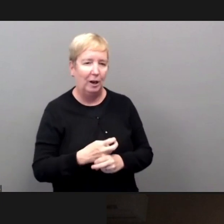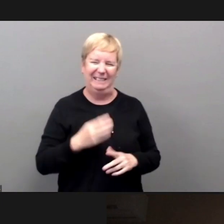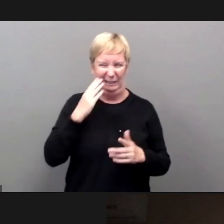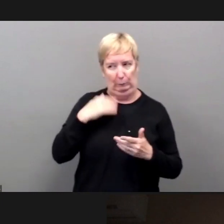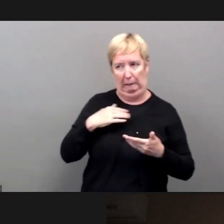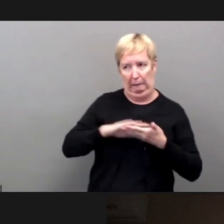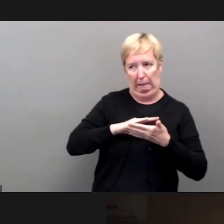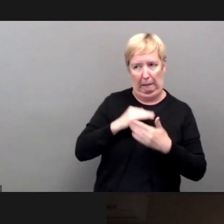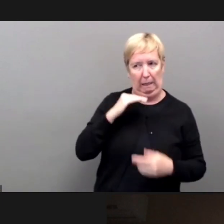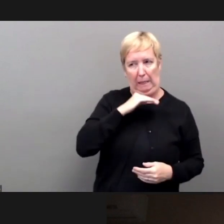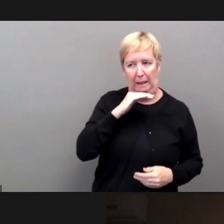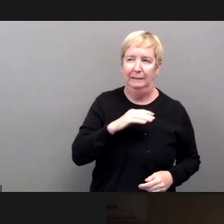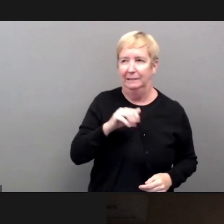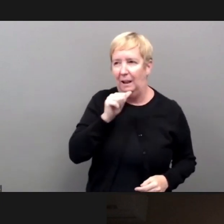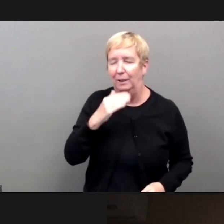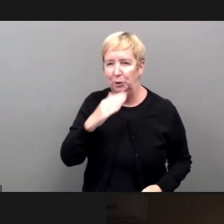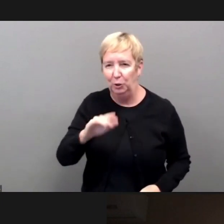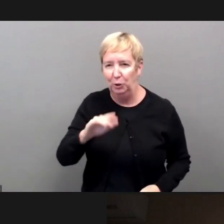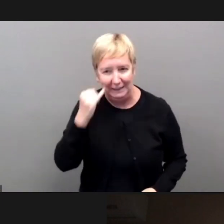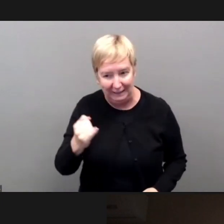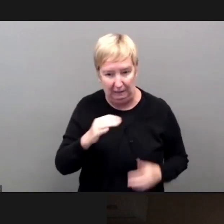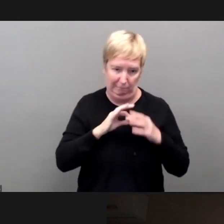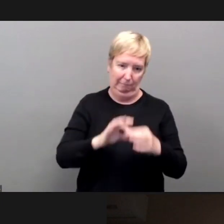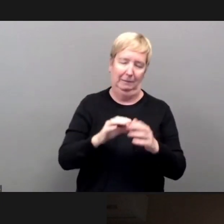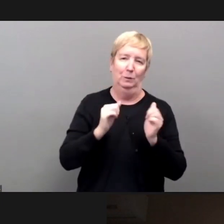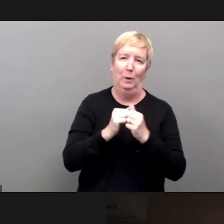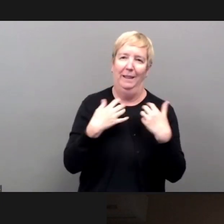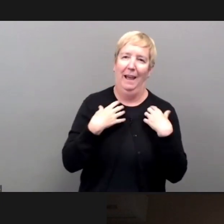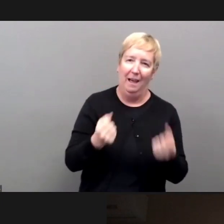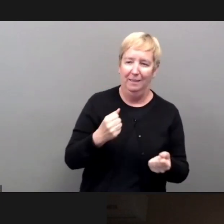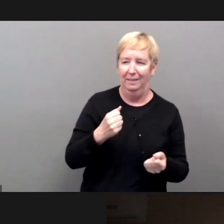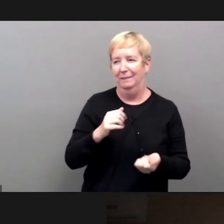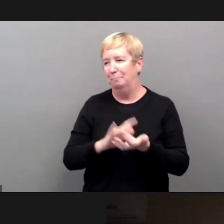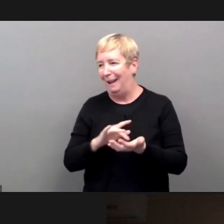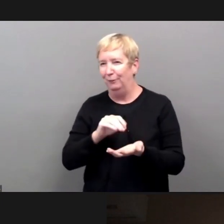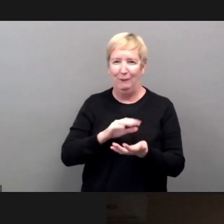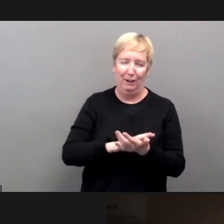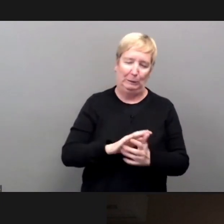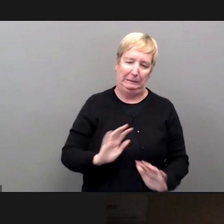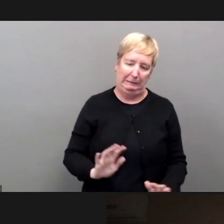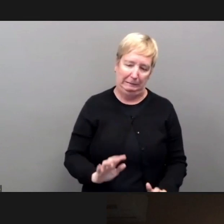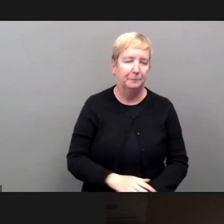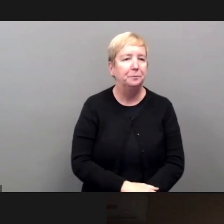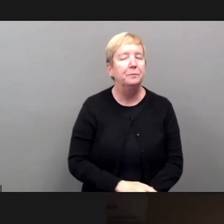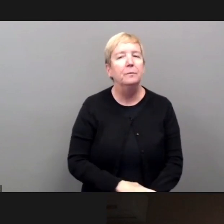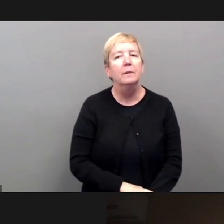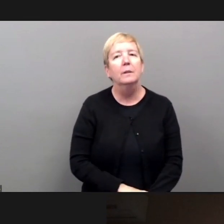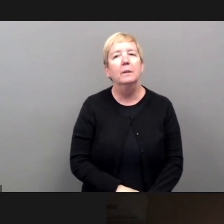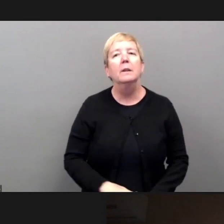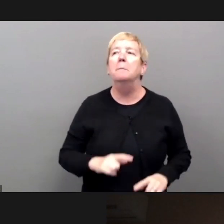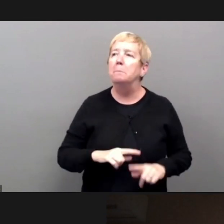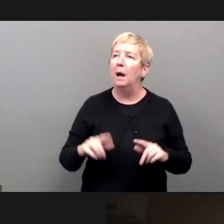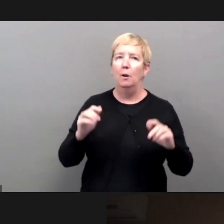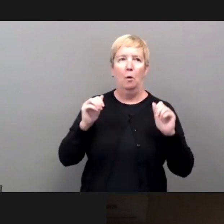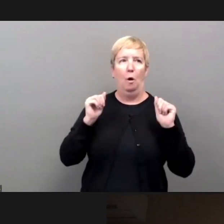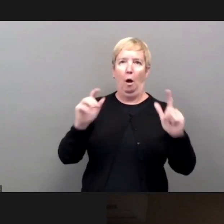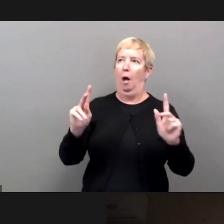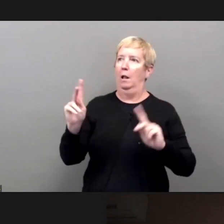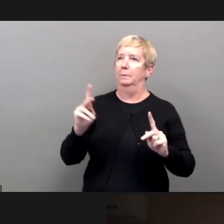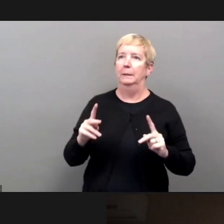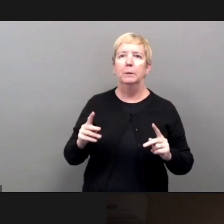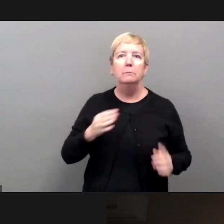a good idea when it has to do with your health and medical records. But it's everyone is really interested in